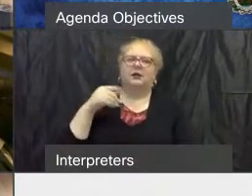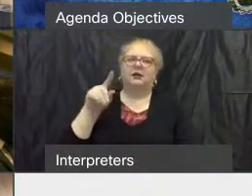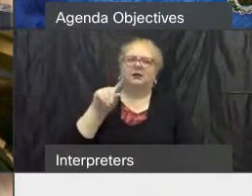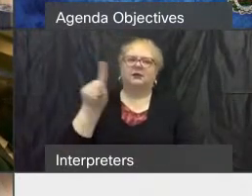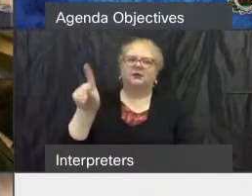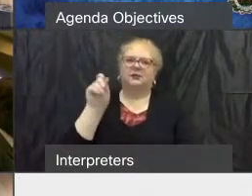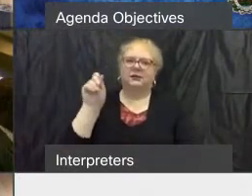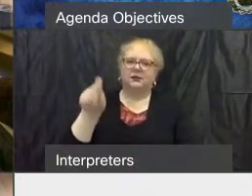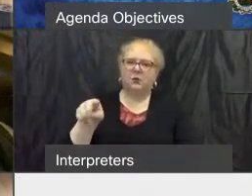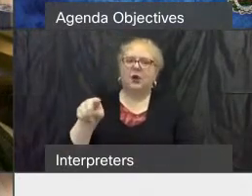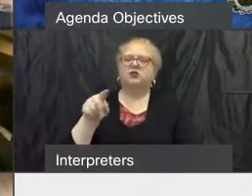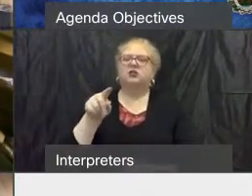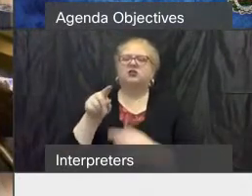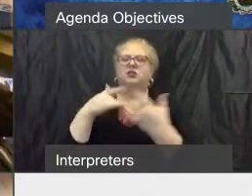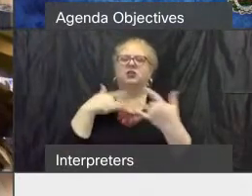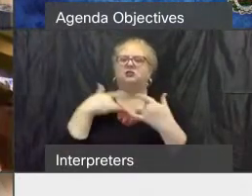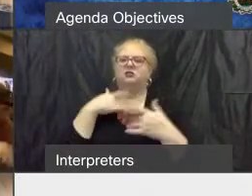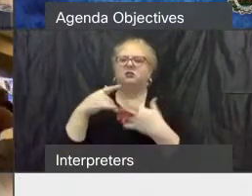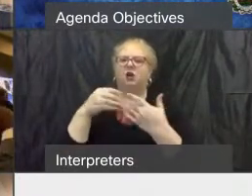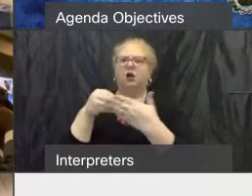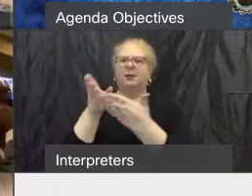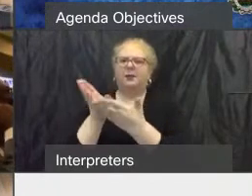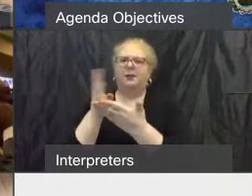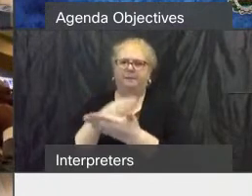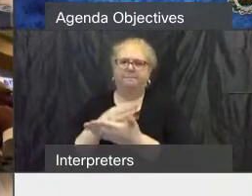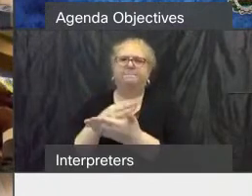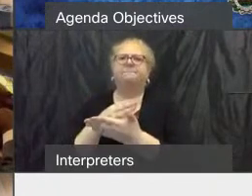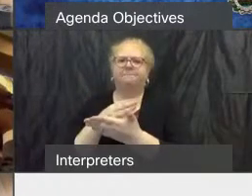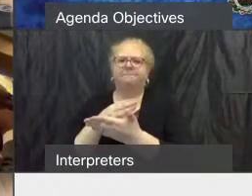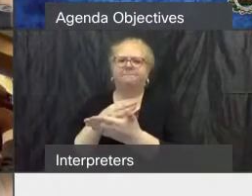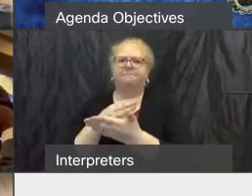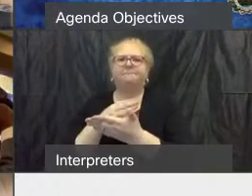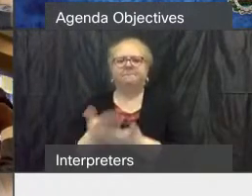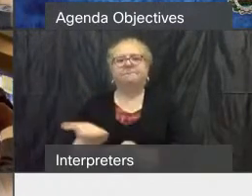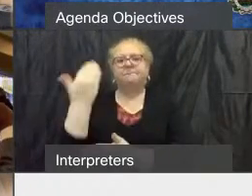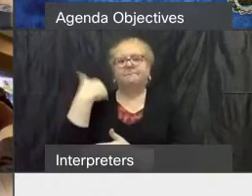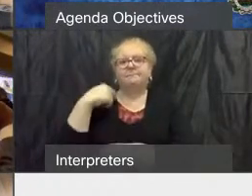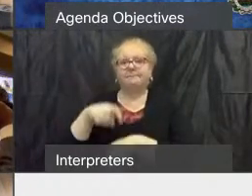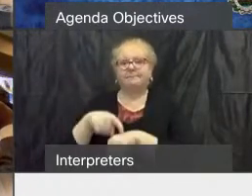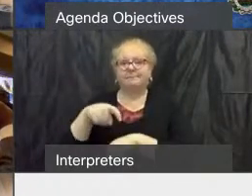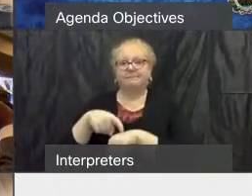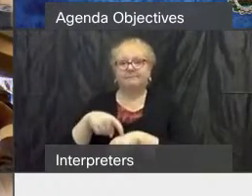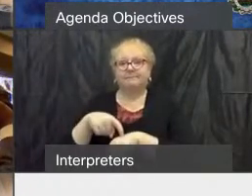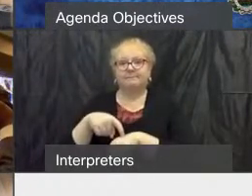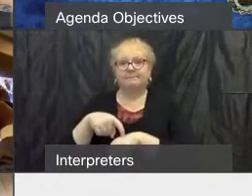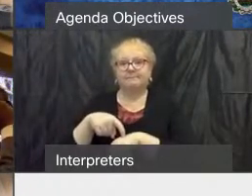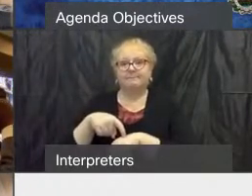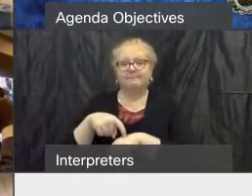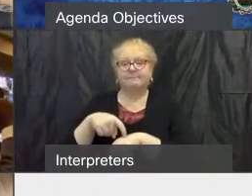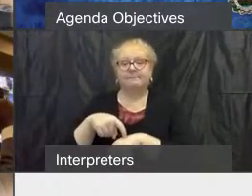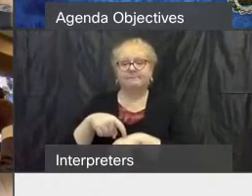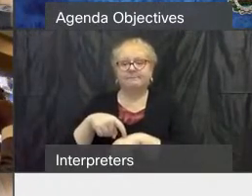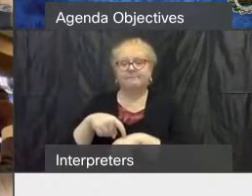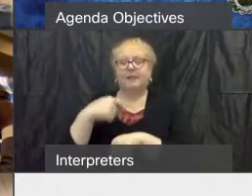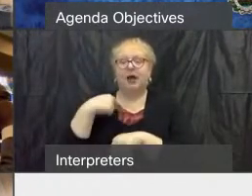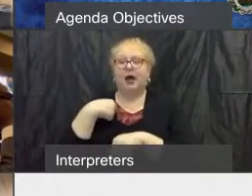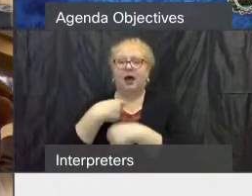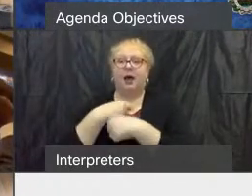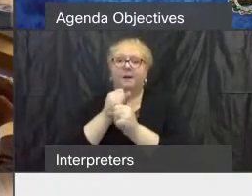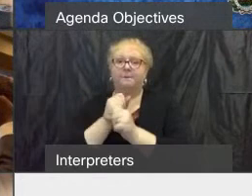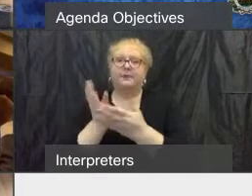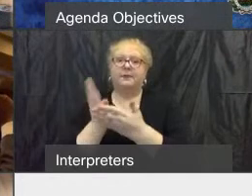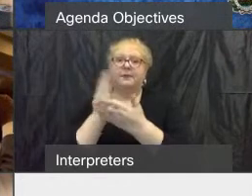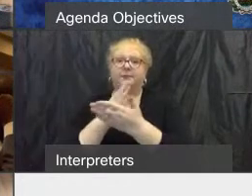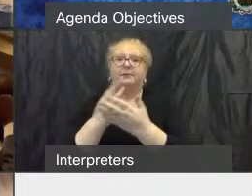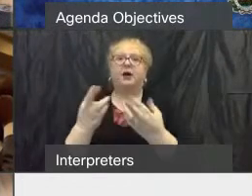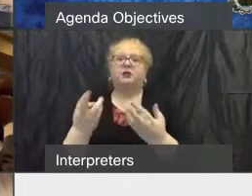Question concerning the budget. Last time I had put in a budget request,